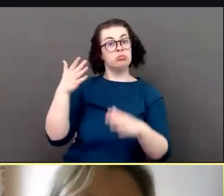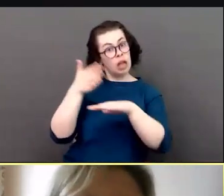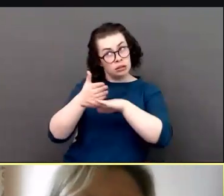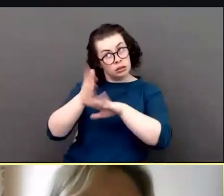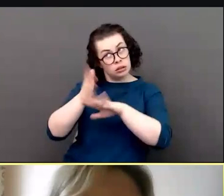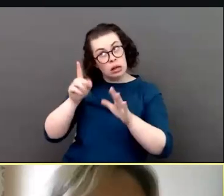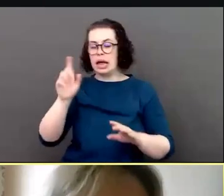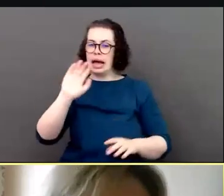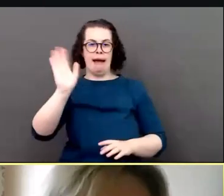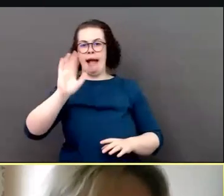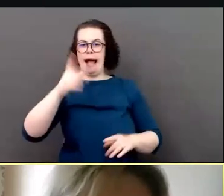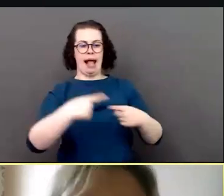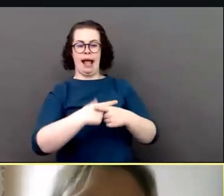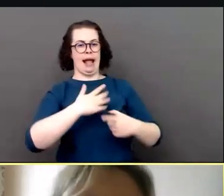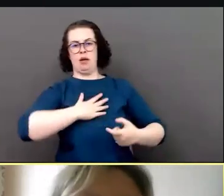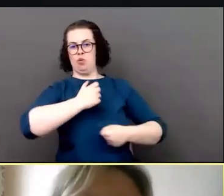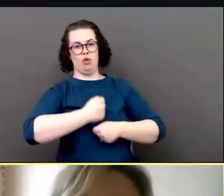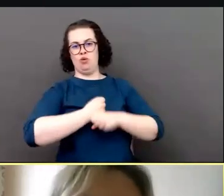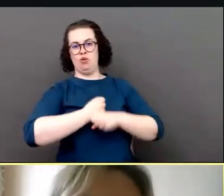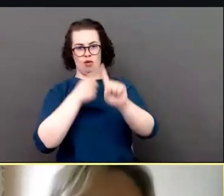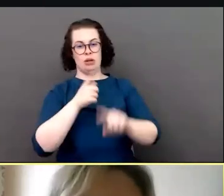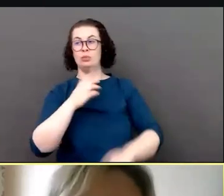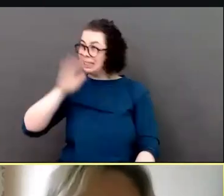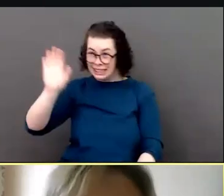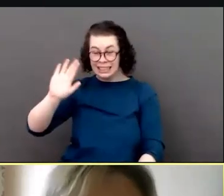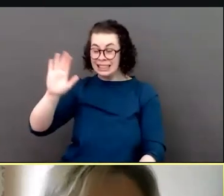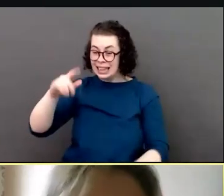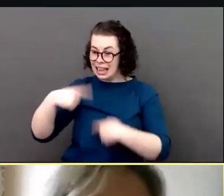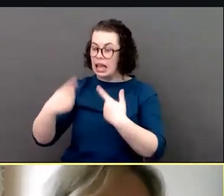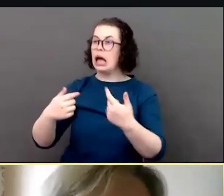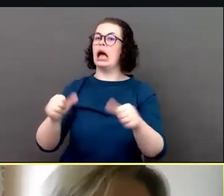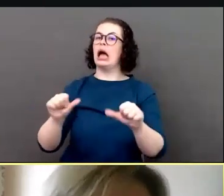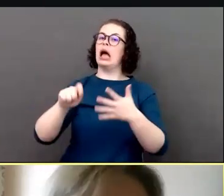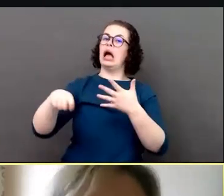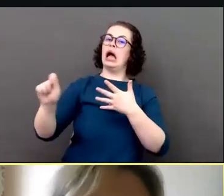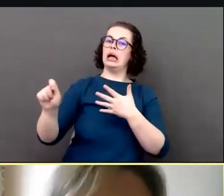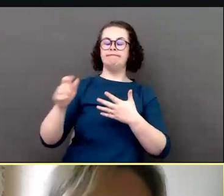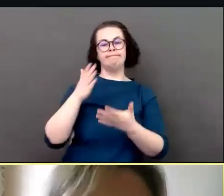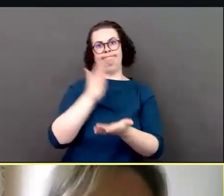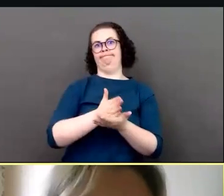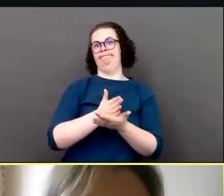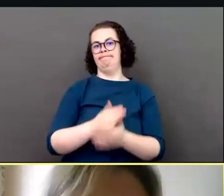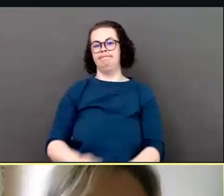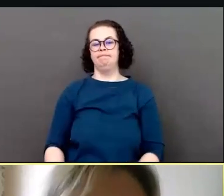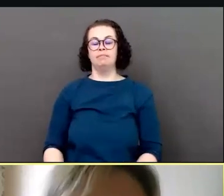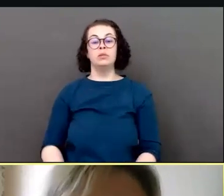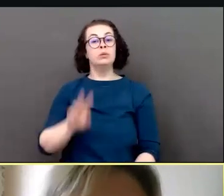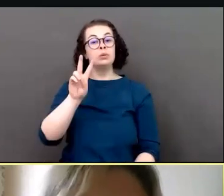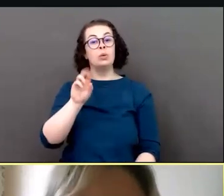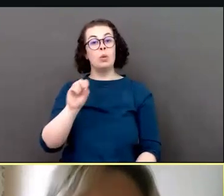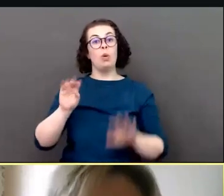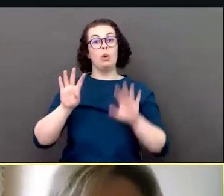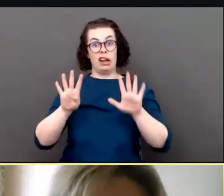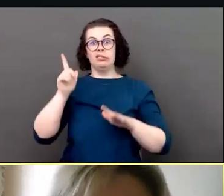The work started formally in 2009, but the experts were selected in 2010. It